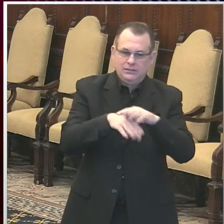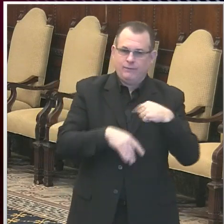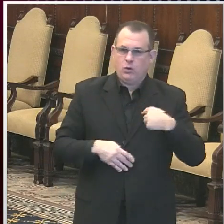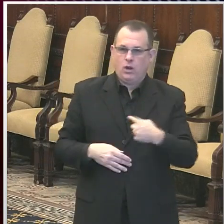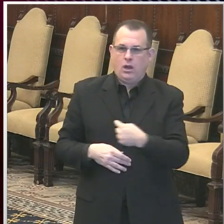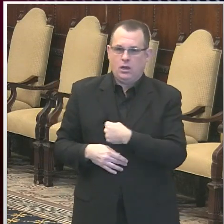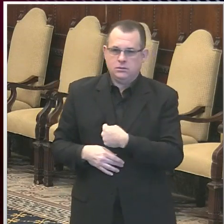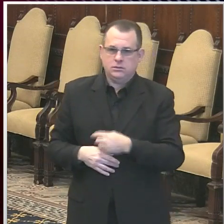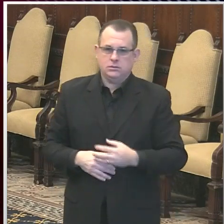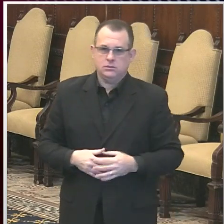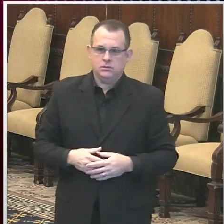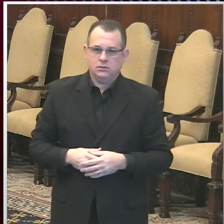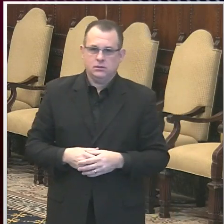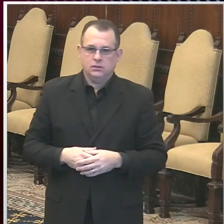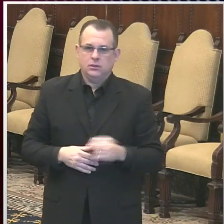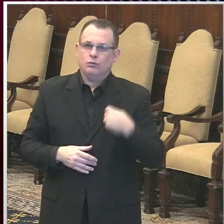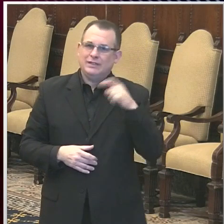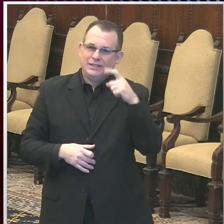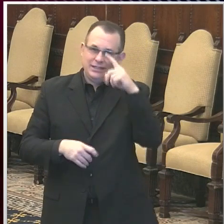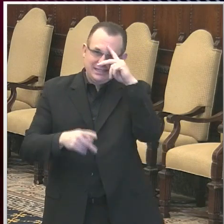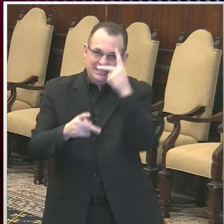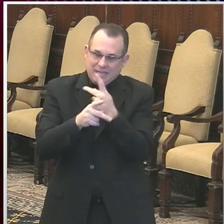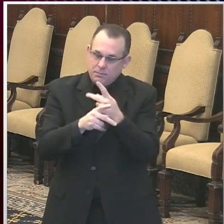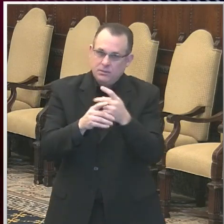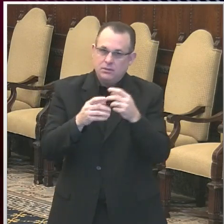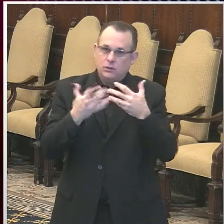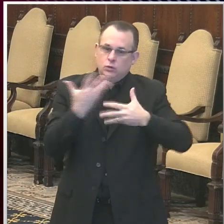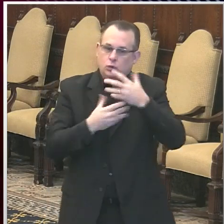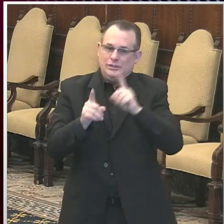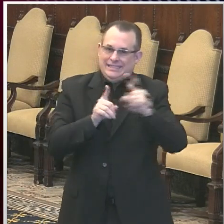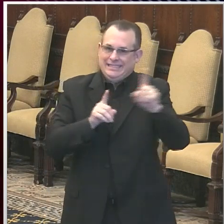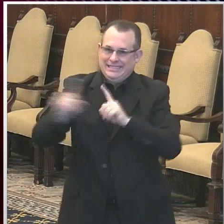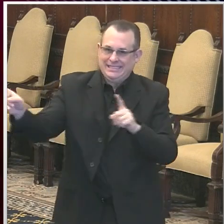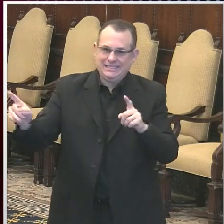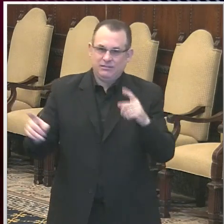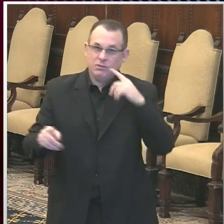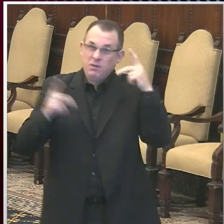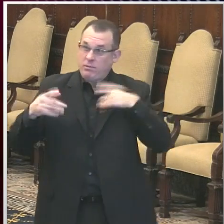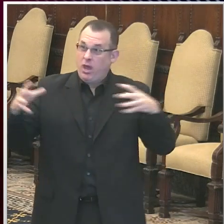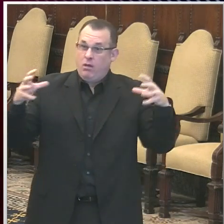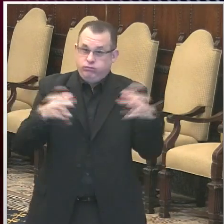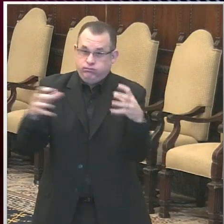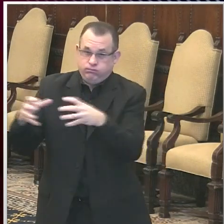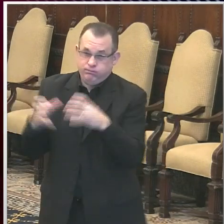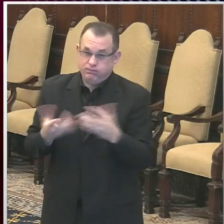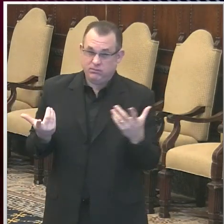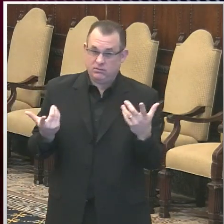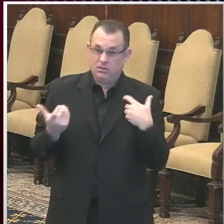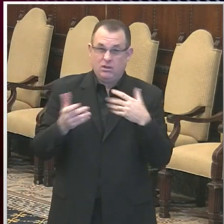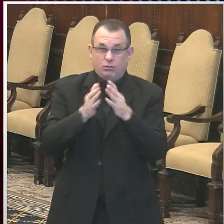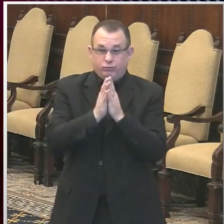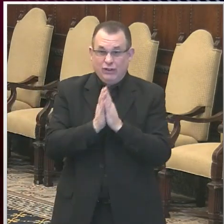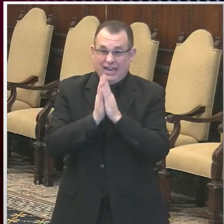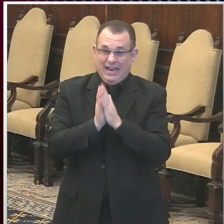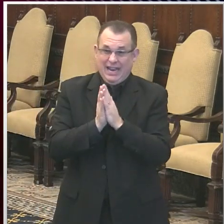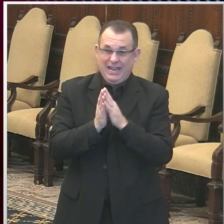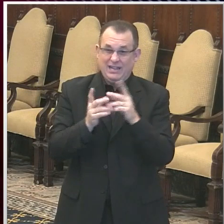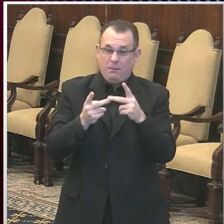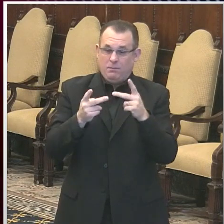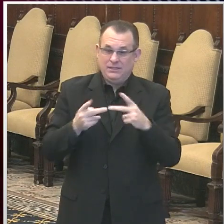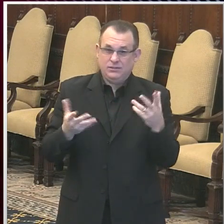to COVID-19 means that Muslims will not be able to congregate in the mosques during Ramadan as they normally